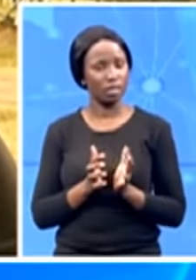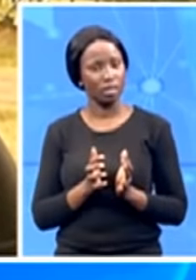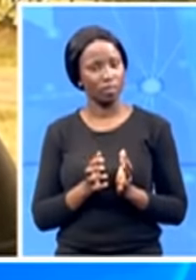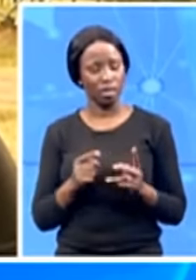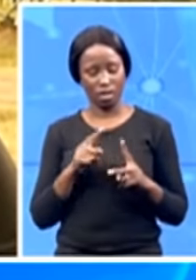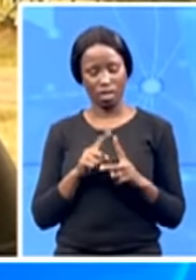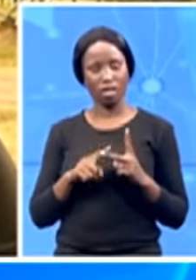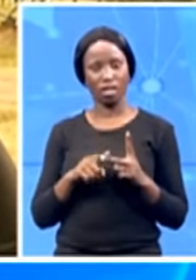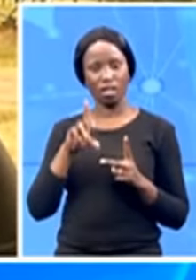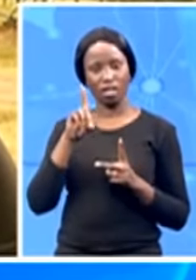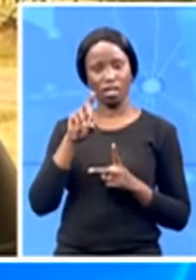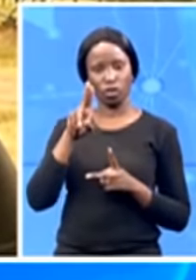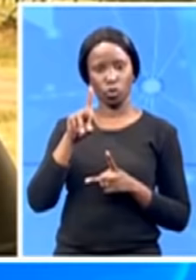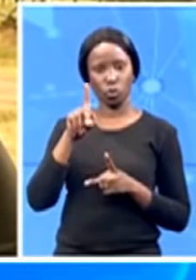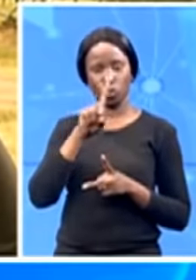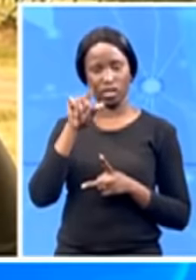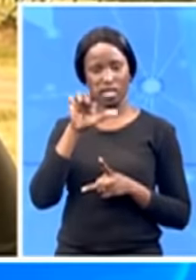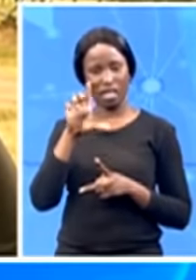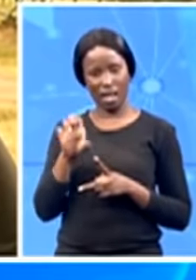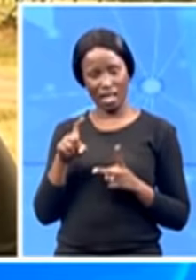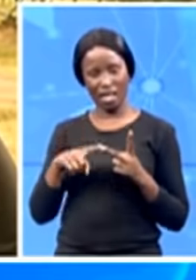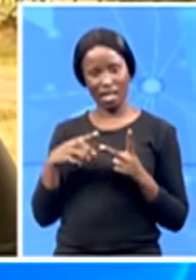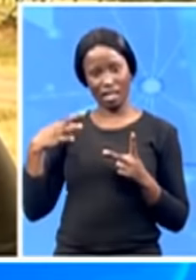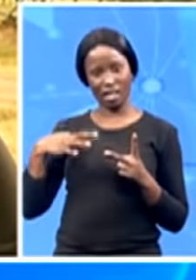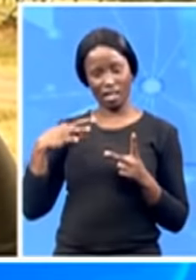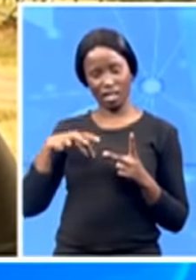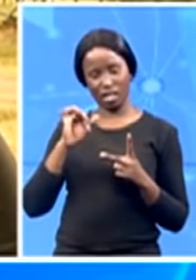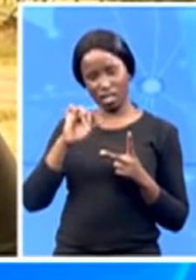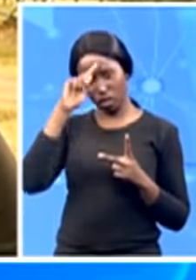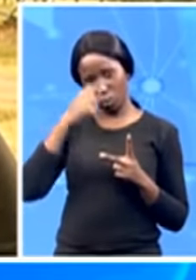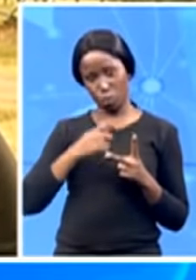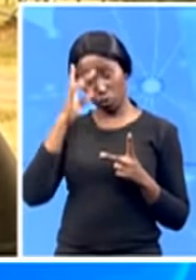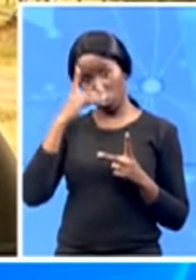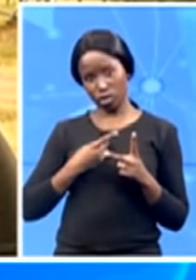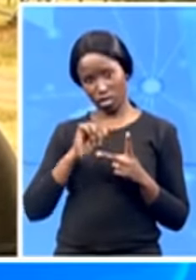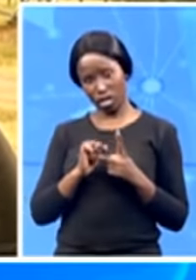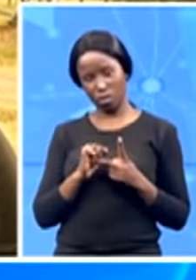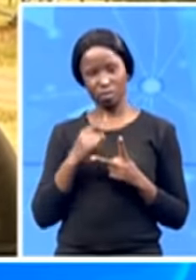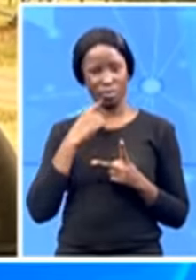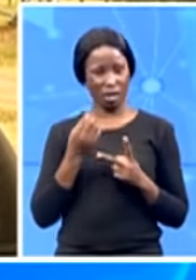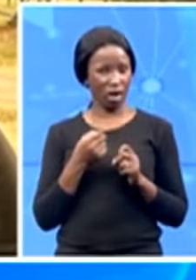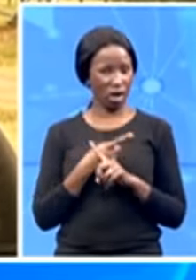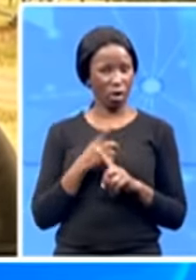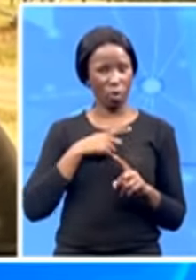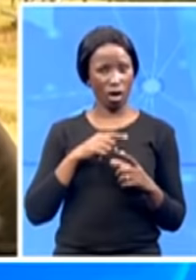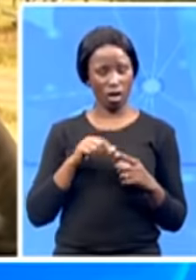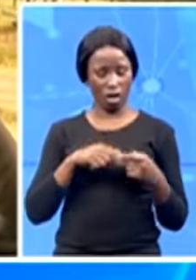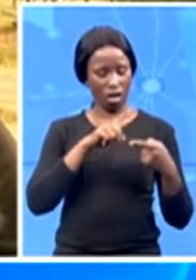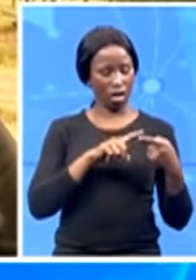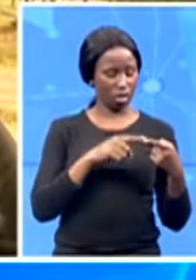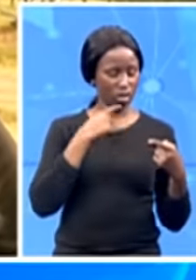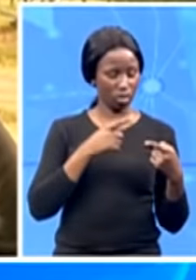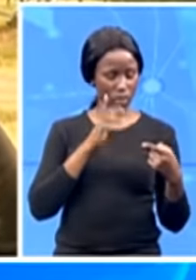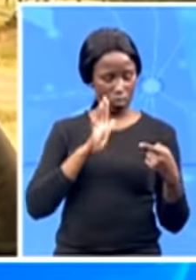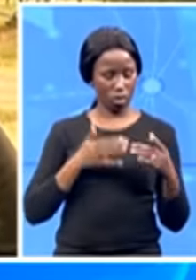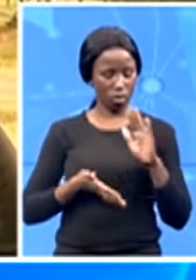Duduzile Zuma said. Is there a contradiction there? Because one says we will be going to the police station, another one says